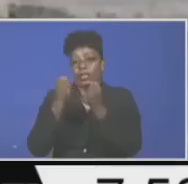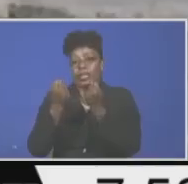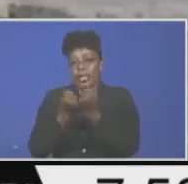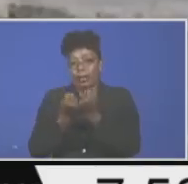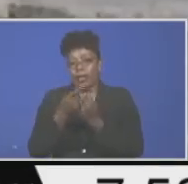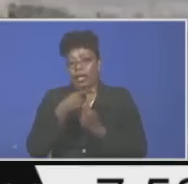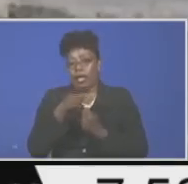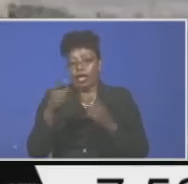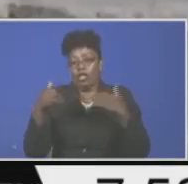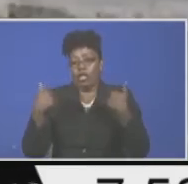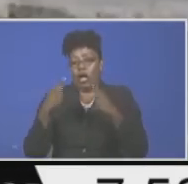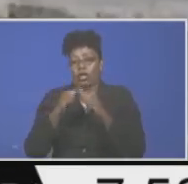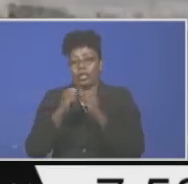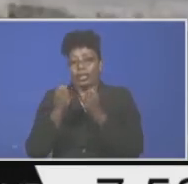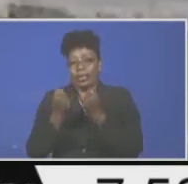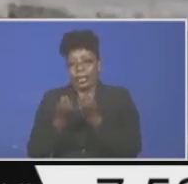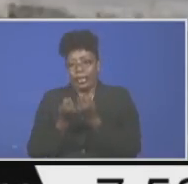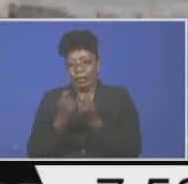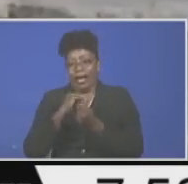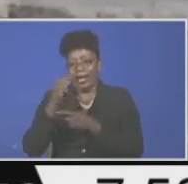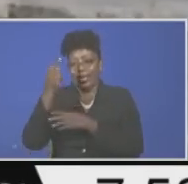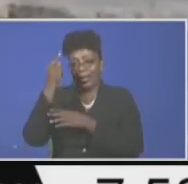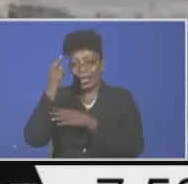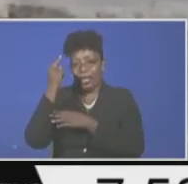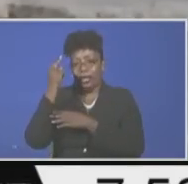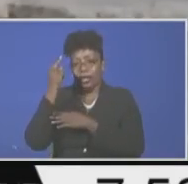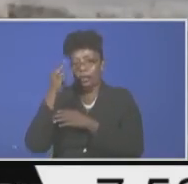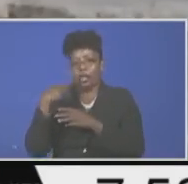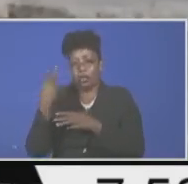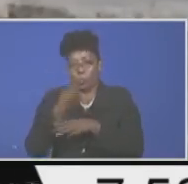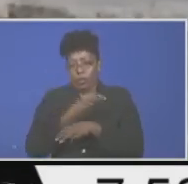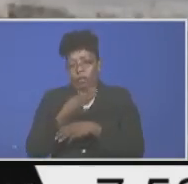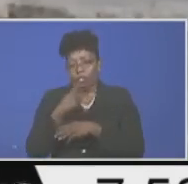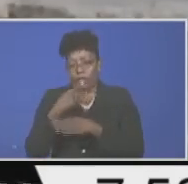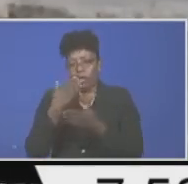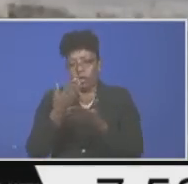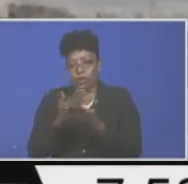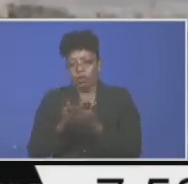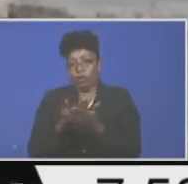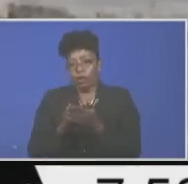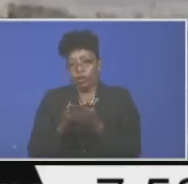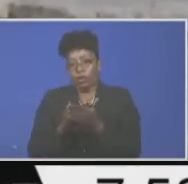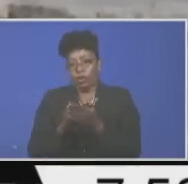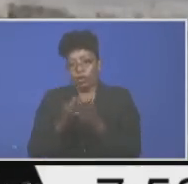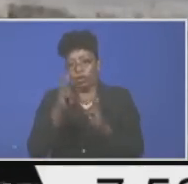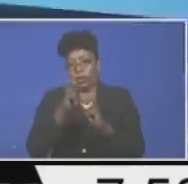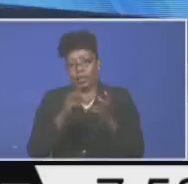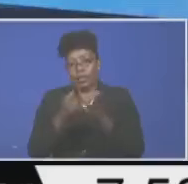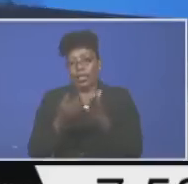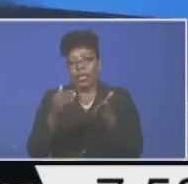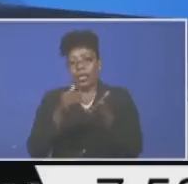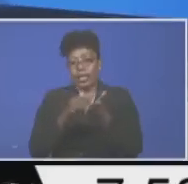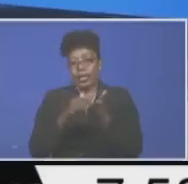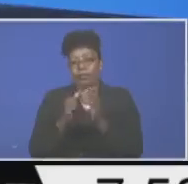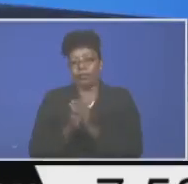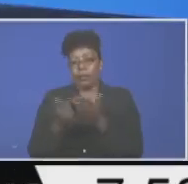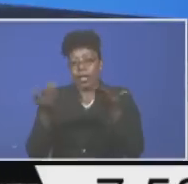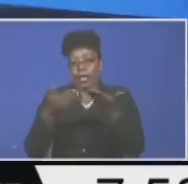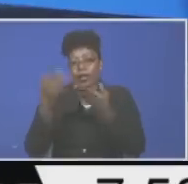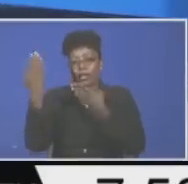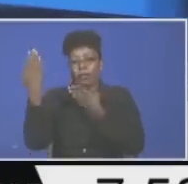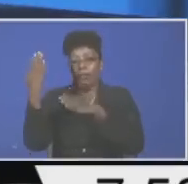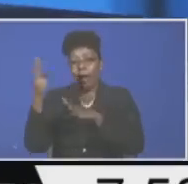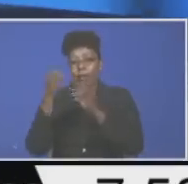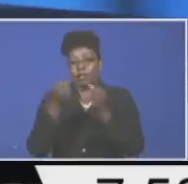talented, but very young. And I think we'll definitely be in the running to compete and make a run at it again. Here in the